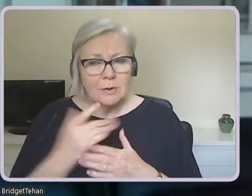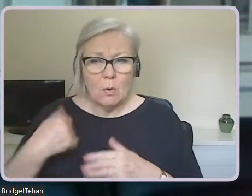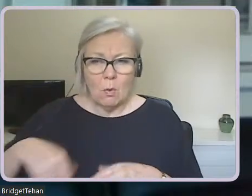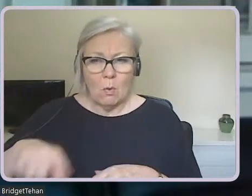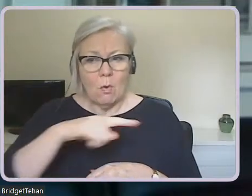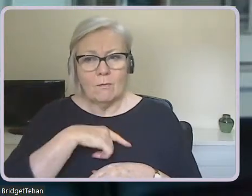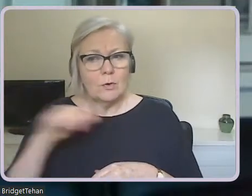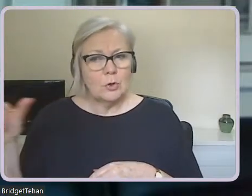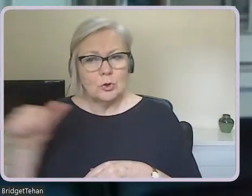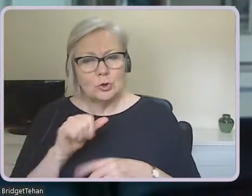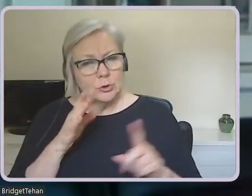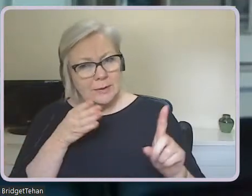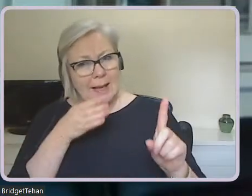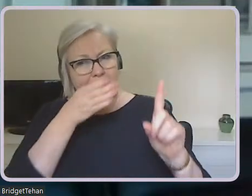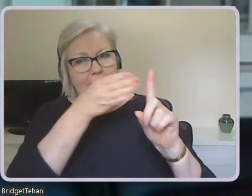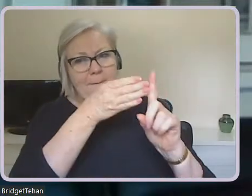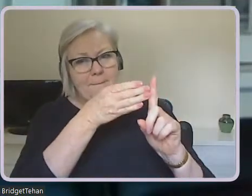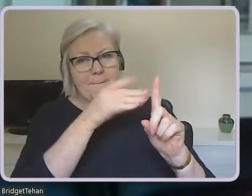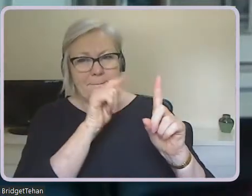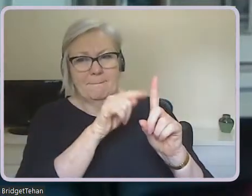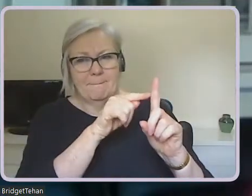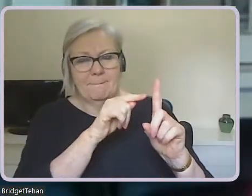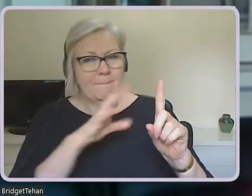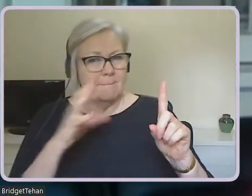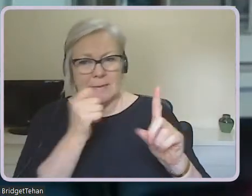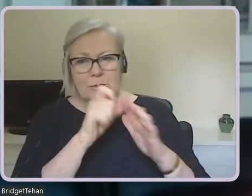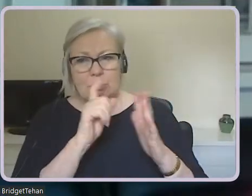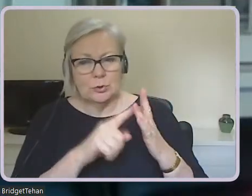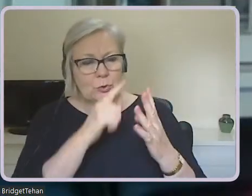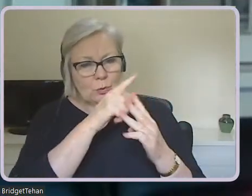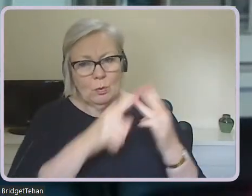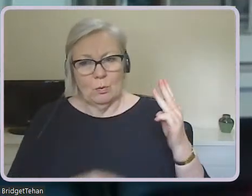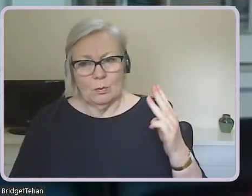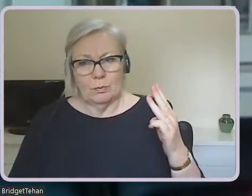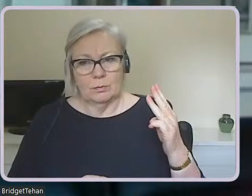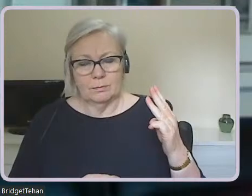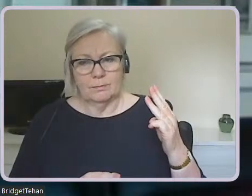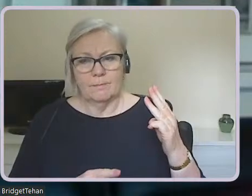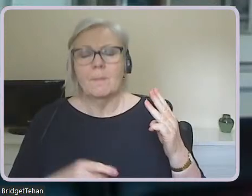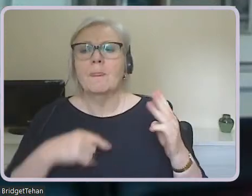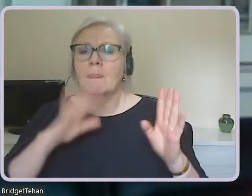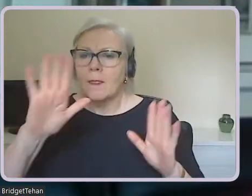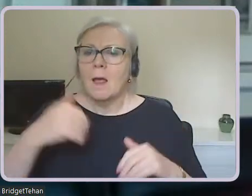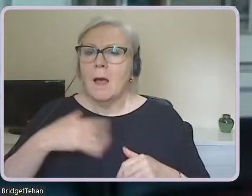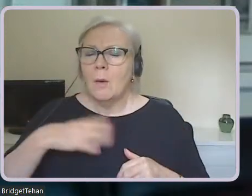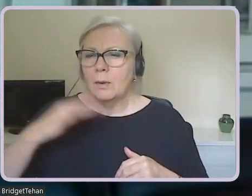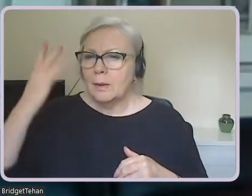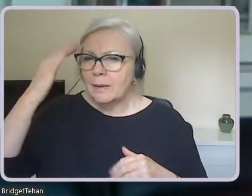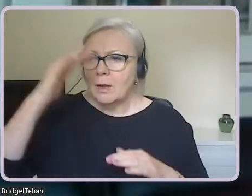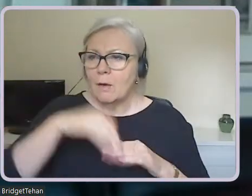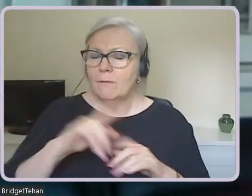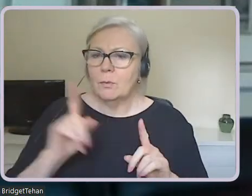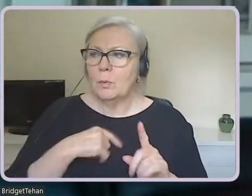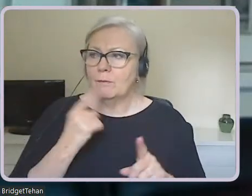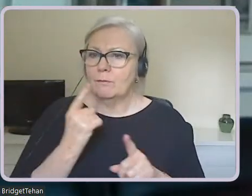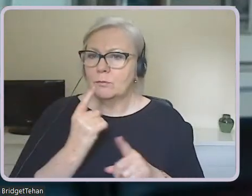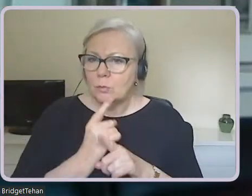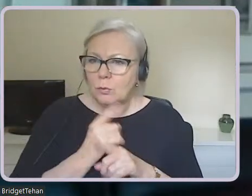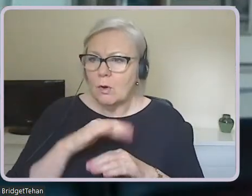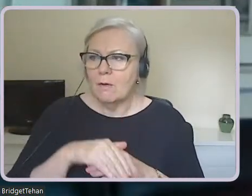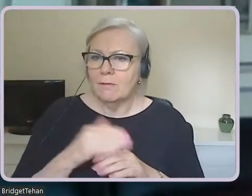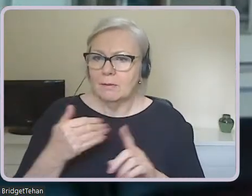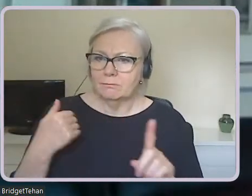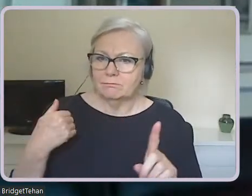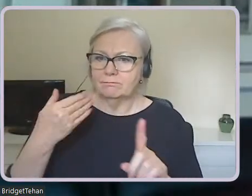toward and looking toward doing. I'd just like to reflect a little bit on what we've heard, and I think a lot of what